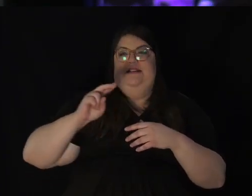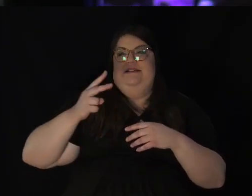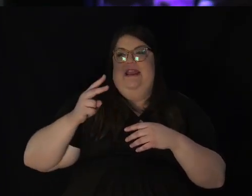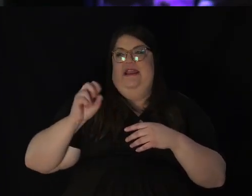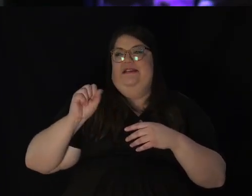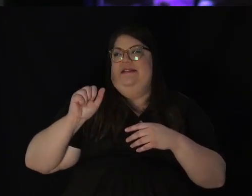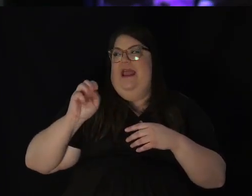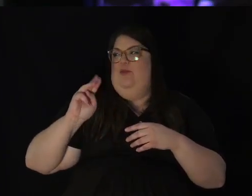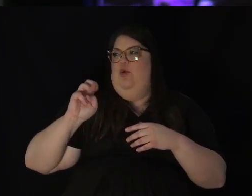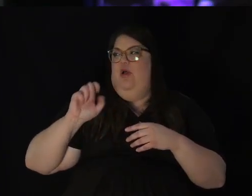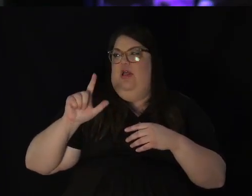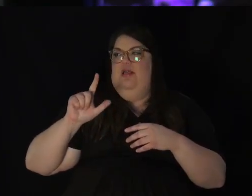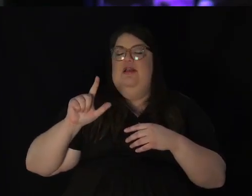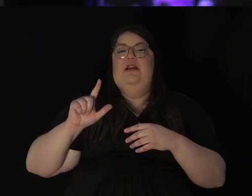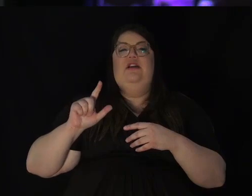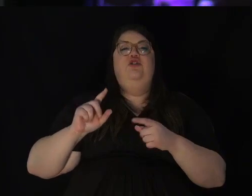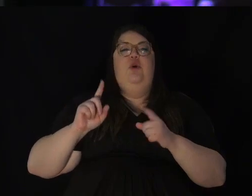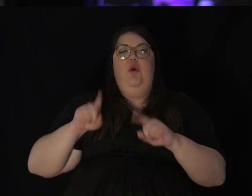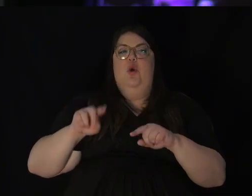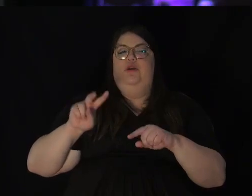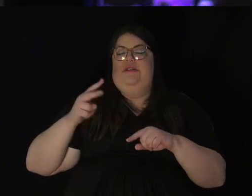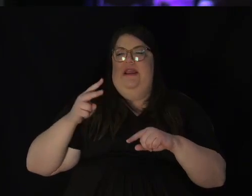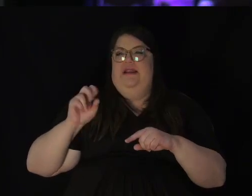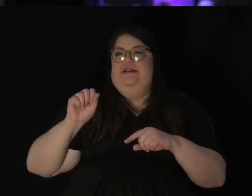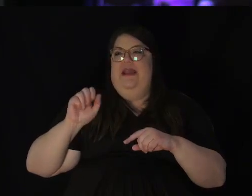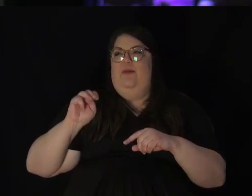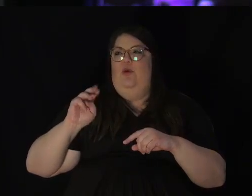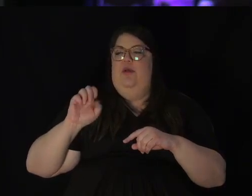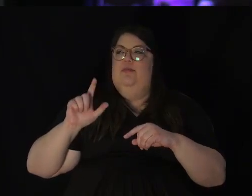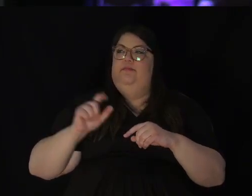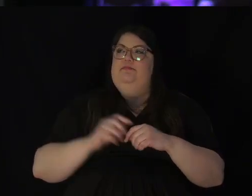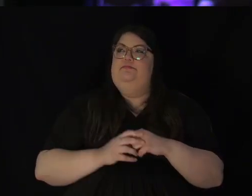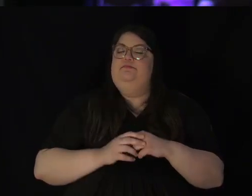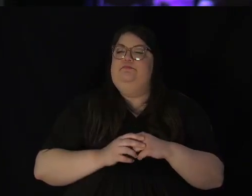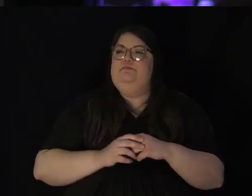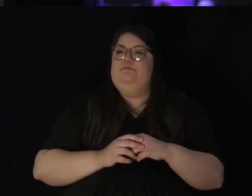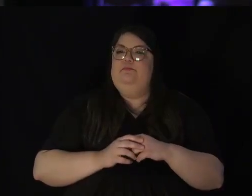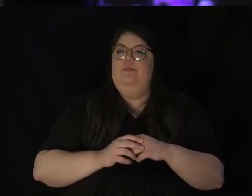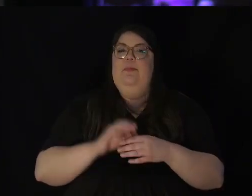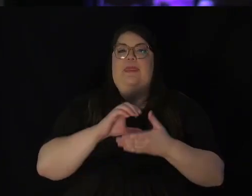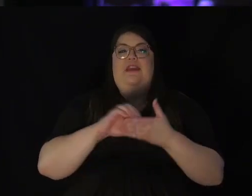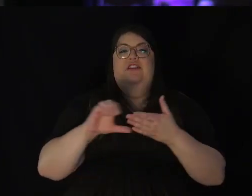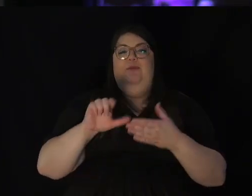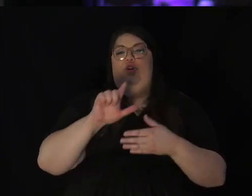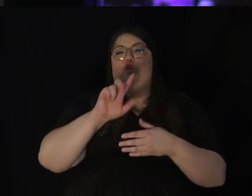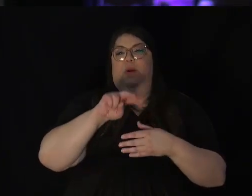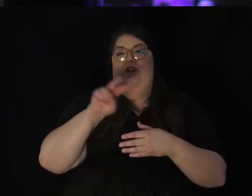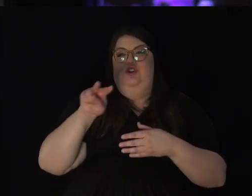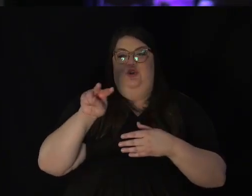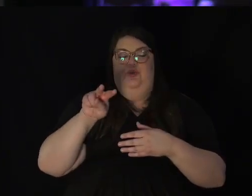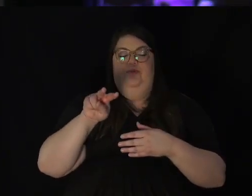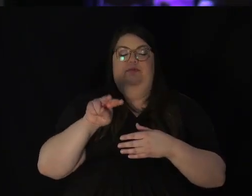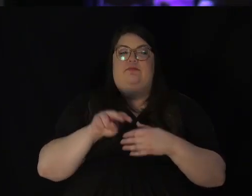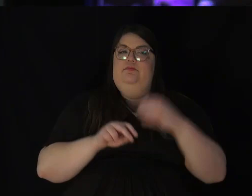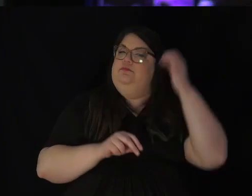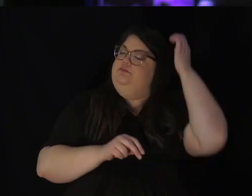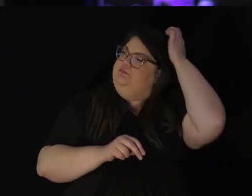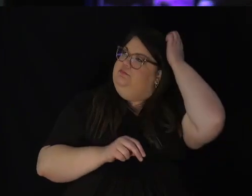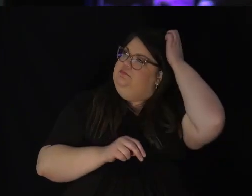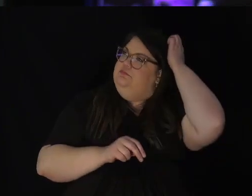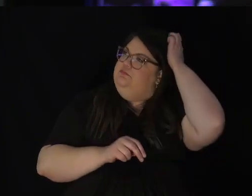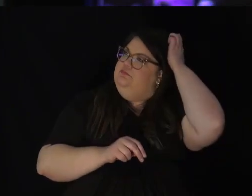and then 2 Samuel. Turn to 2 Samuel and find chapter 22. 2 Samuel